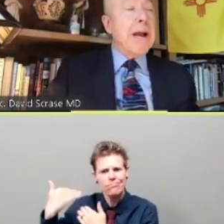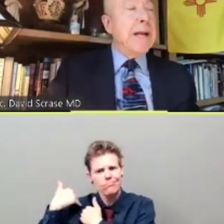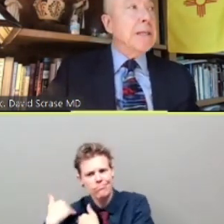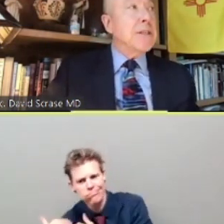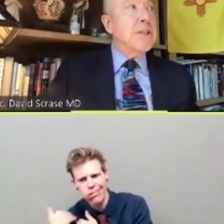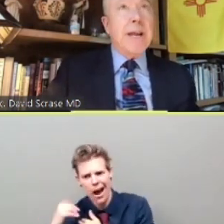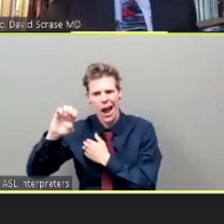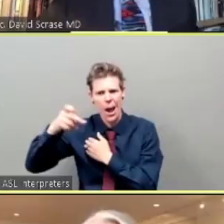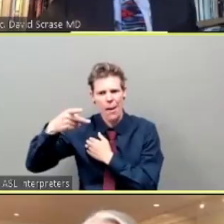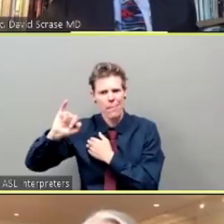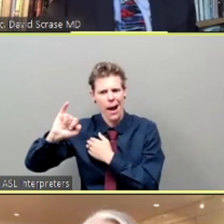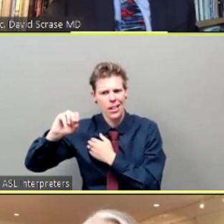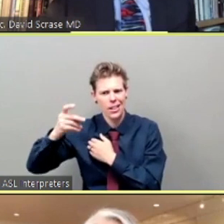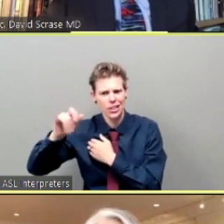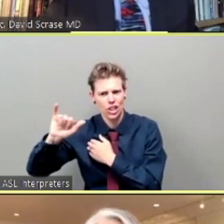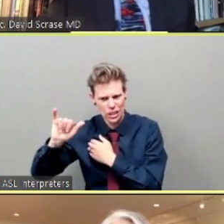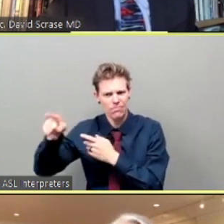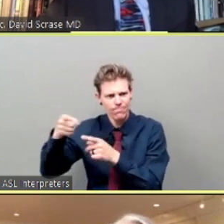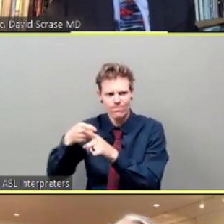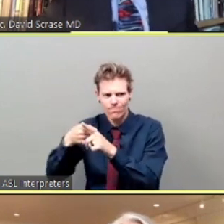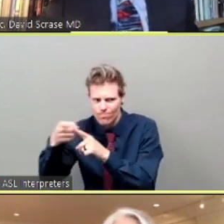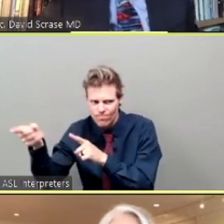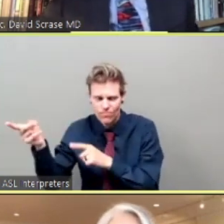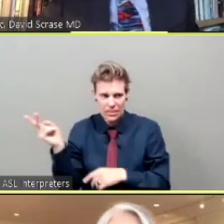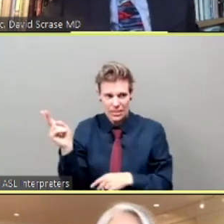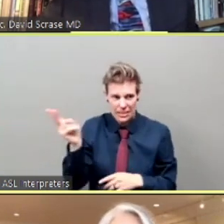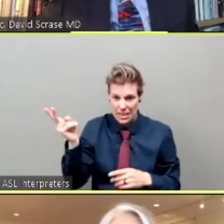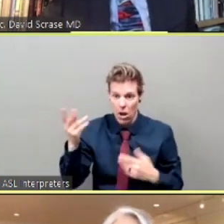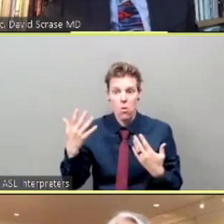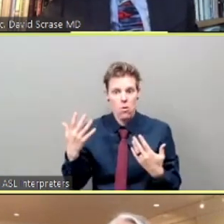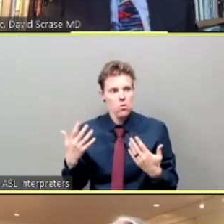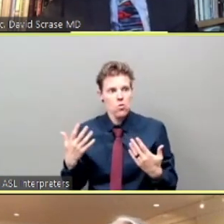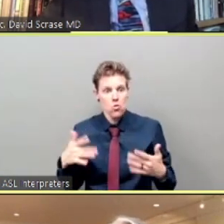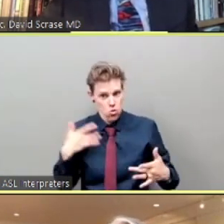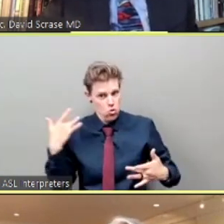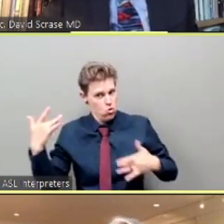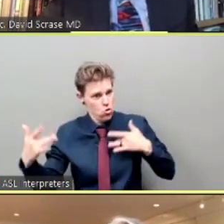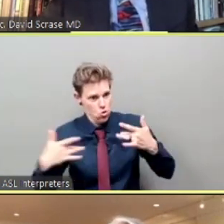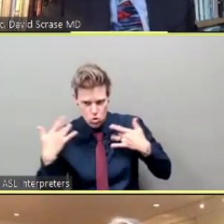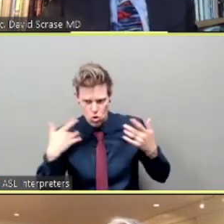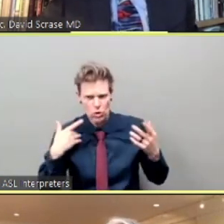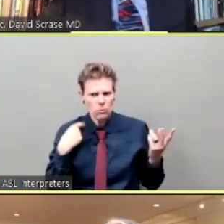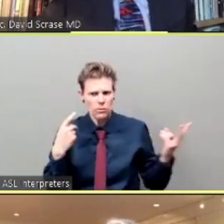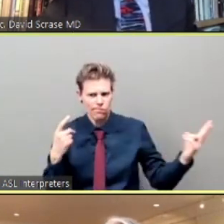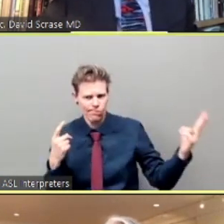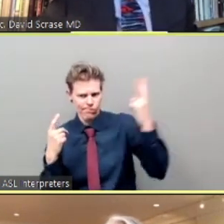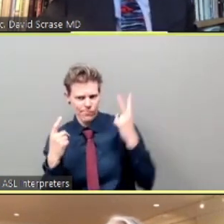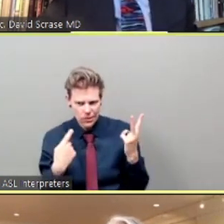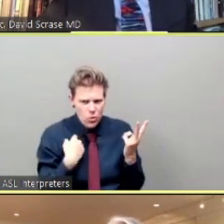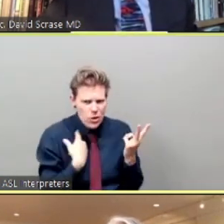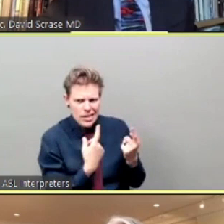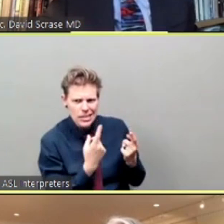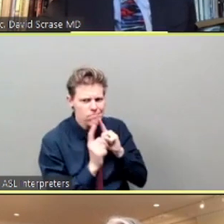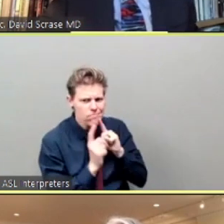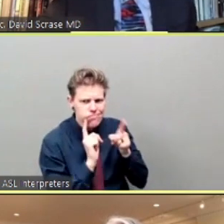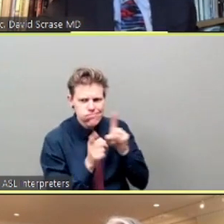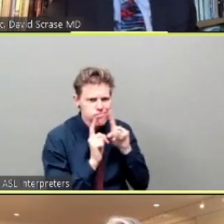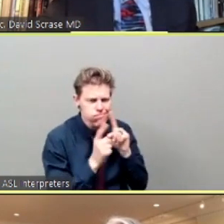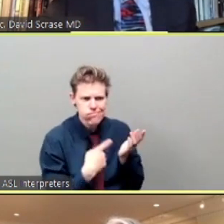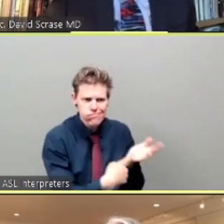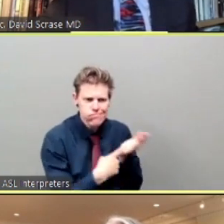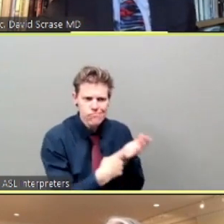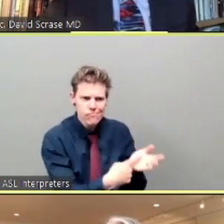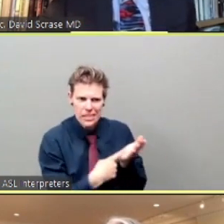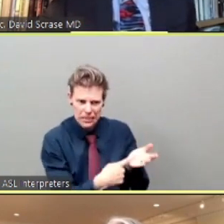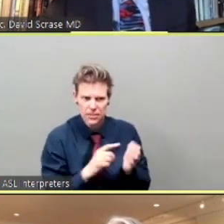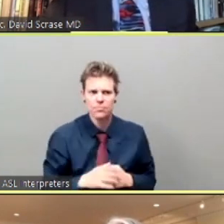with guidance. Chad and I were talking today about remembering last summer when routinely New Mexico was 4 to 6 weeks ahead